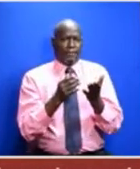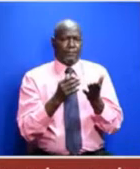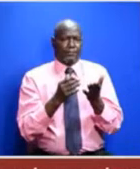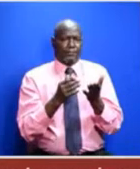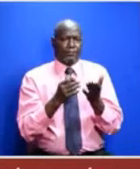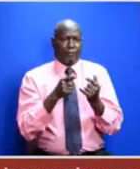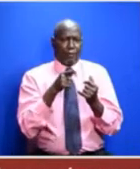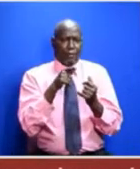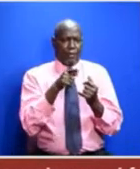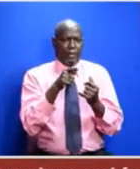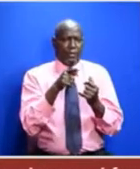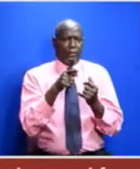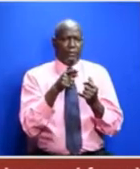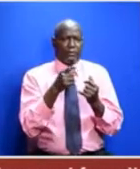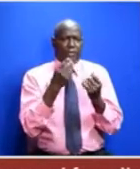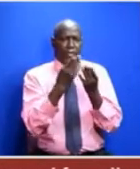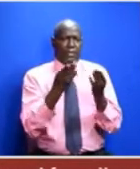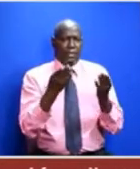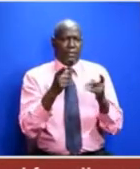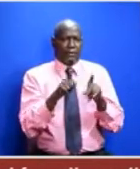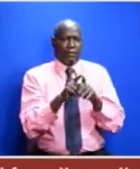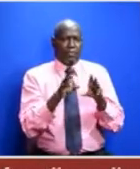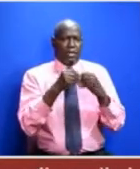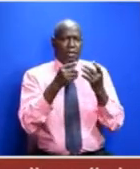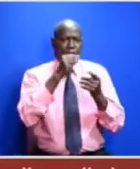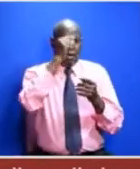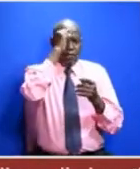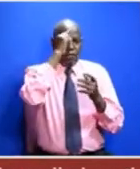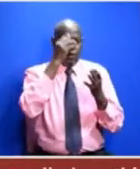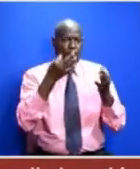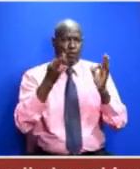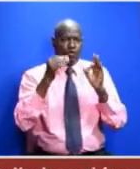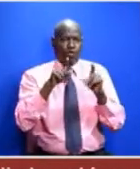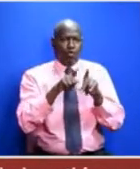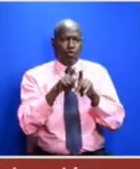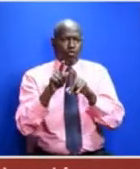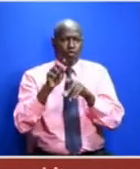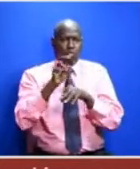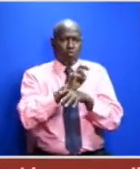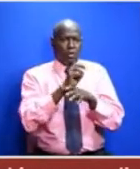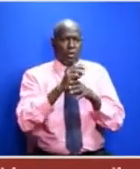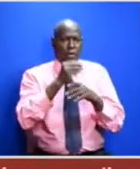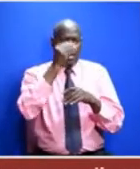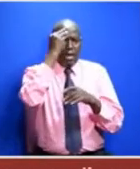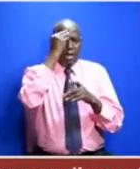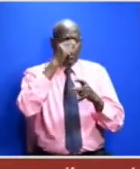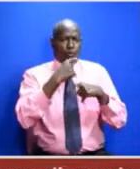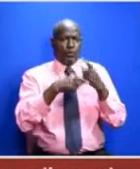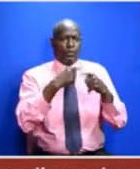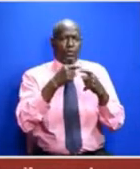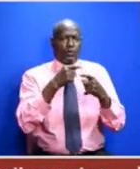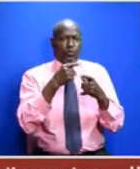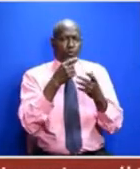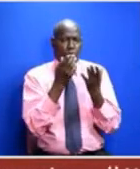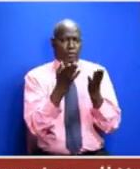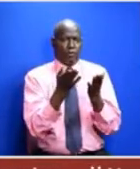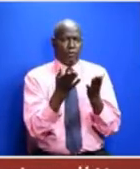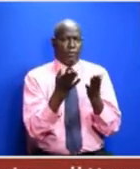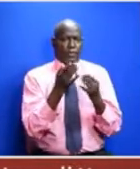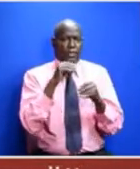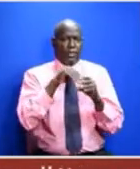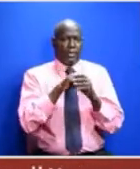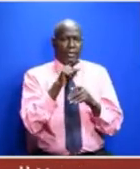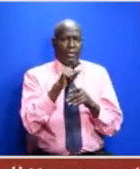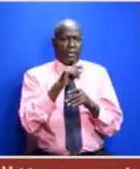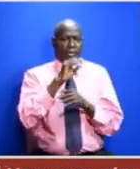platform is also giving the government officials an opportunity to also monitor how learning is taking place